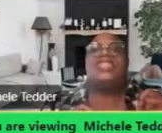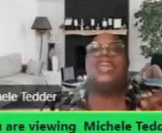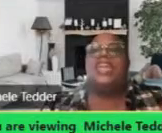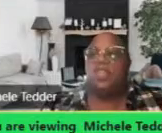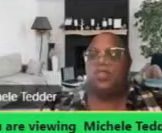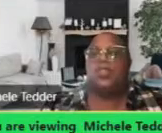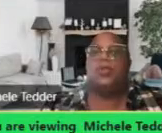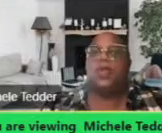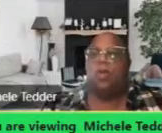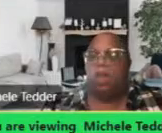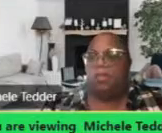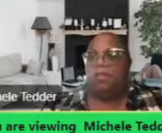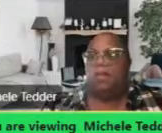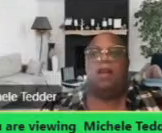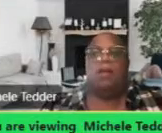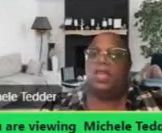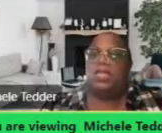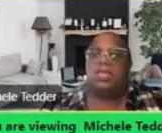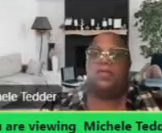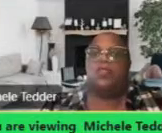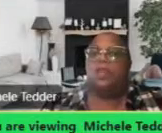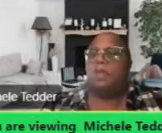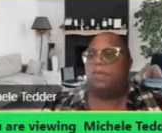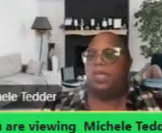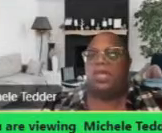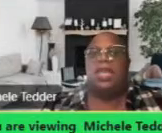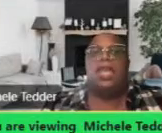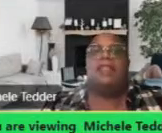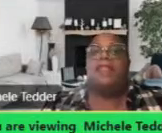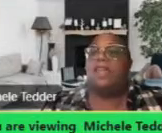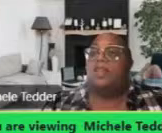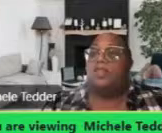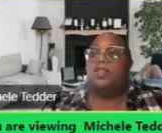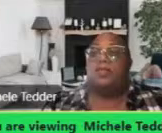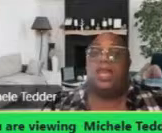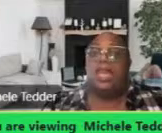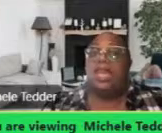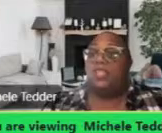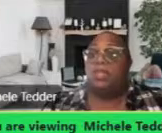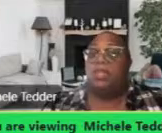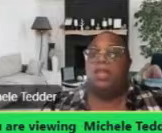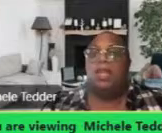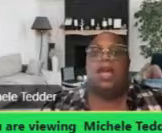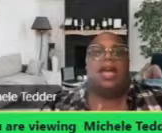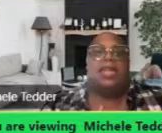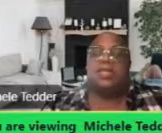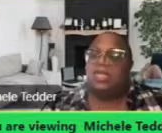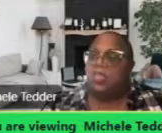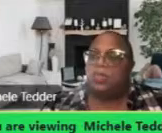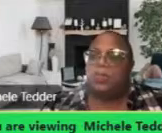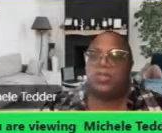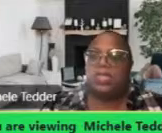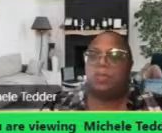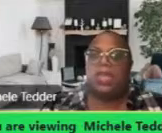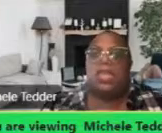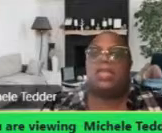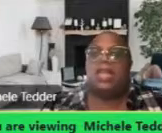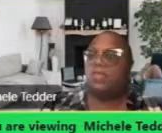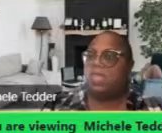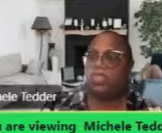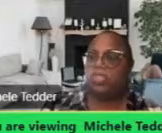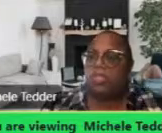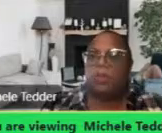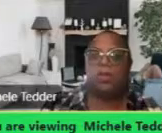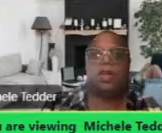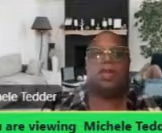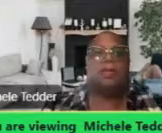journey continues to require a comprehensive treatment plan, and that includes medication. I continue to participate in